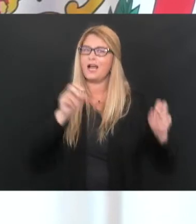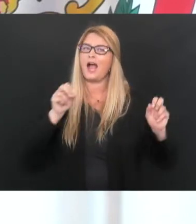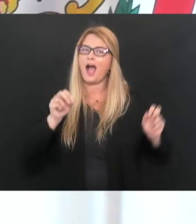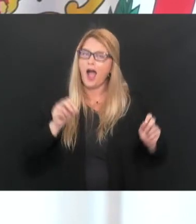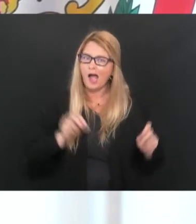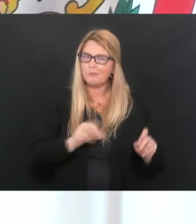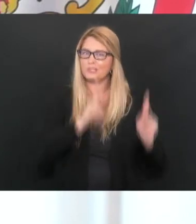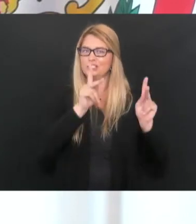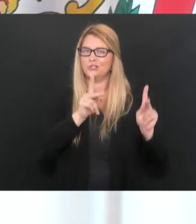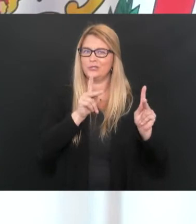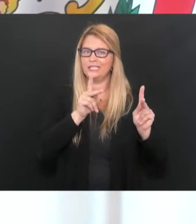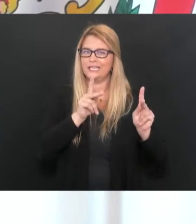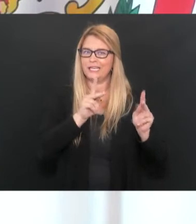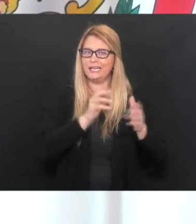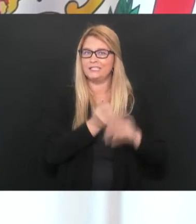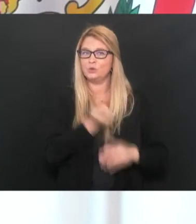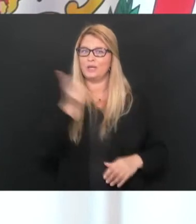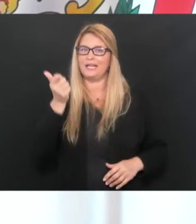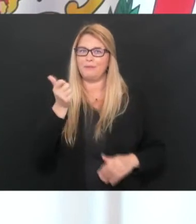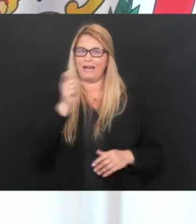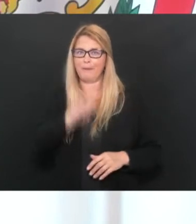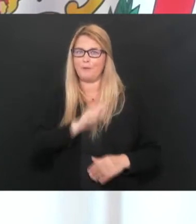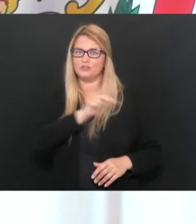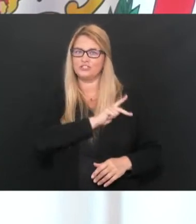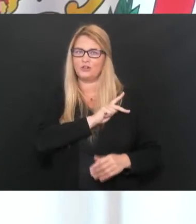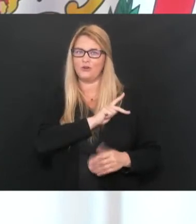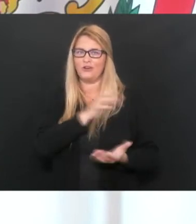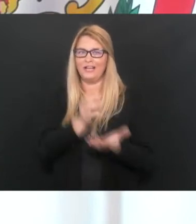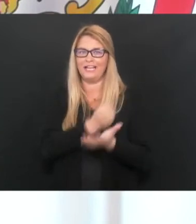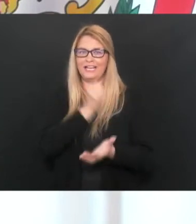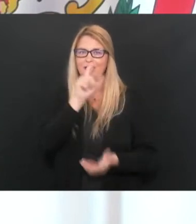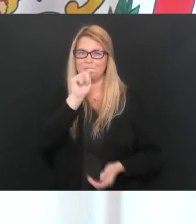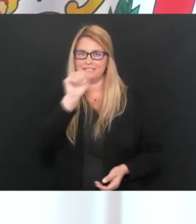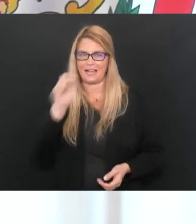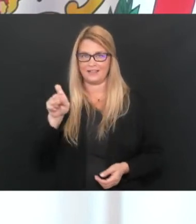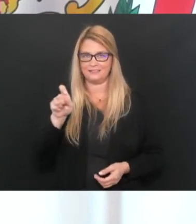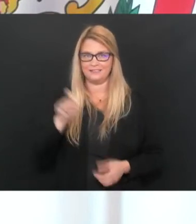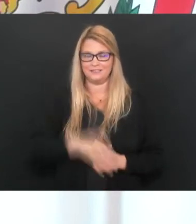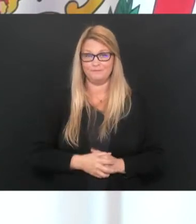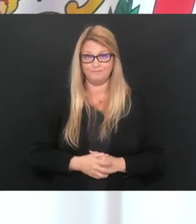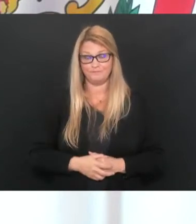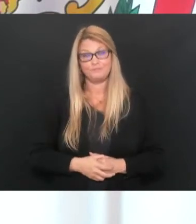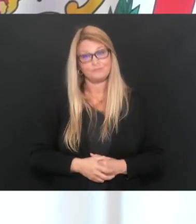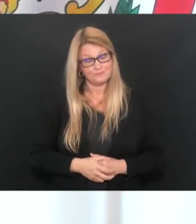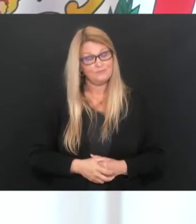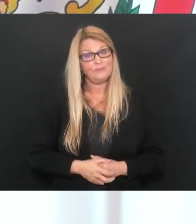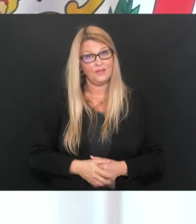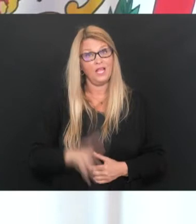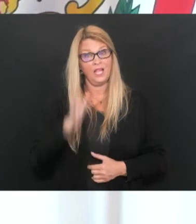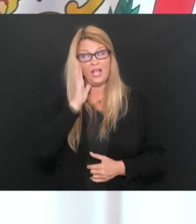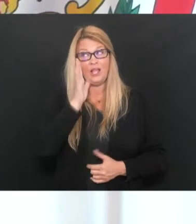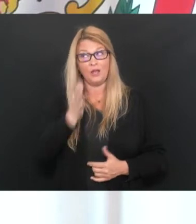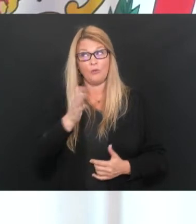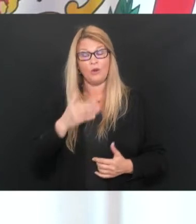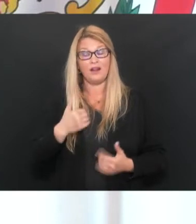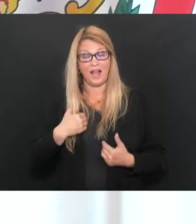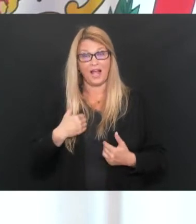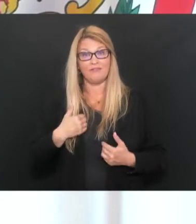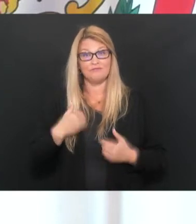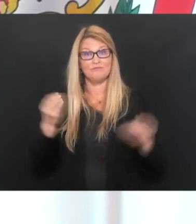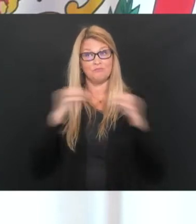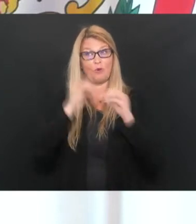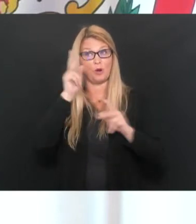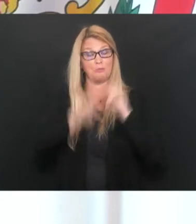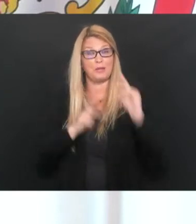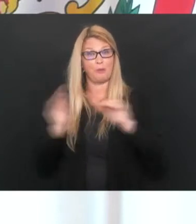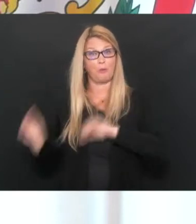to eliminate our personal income tax. It would have driven many, many, many people here. And we